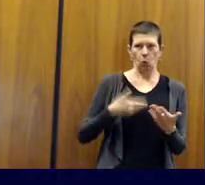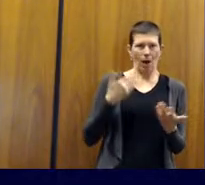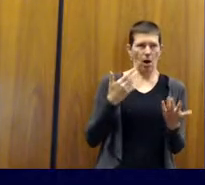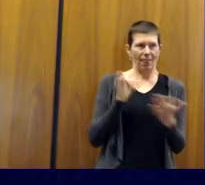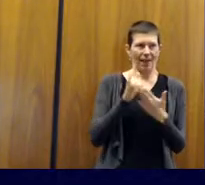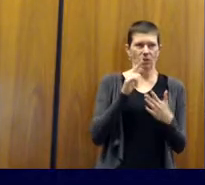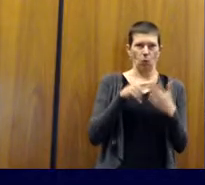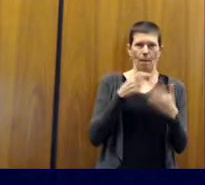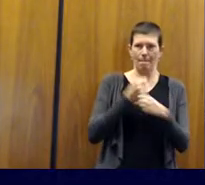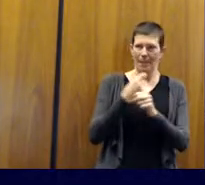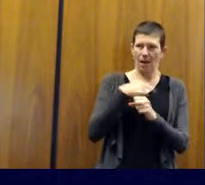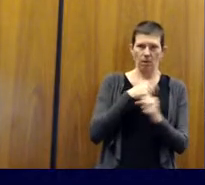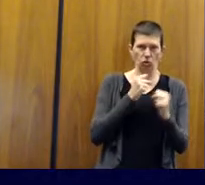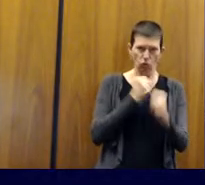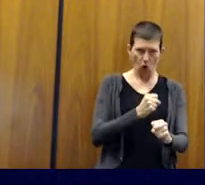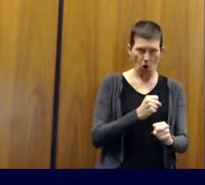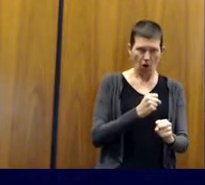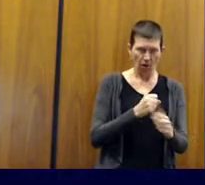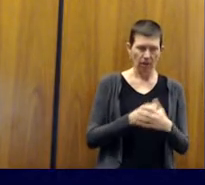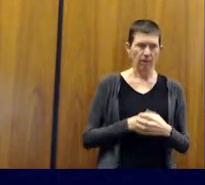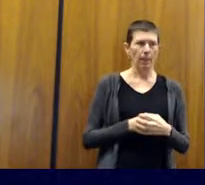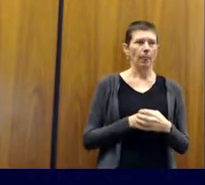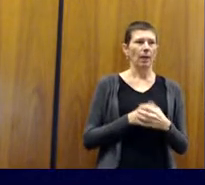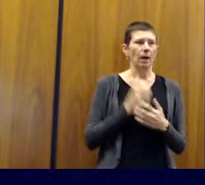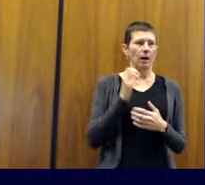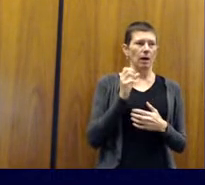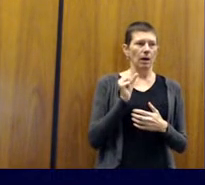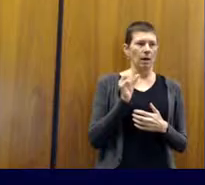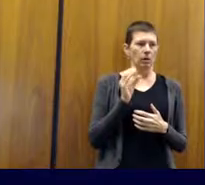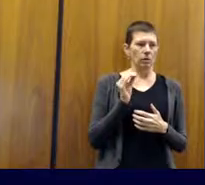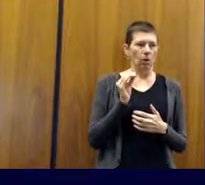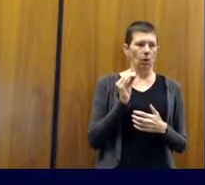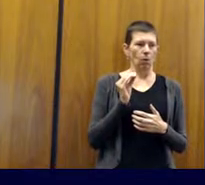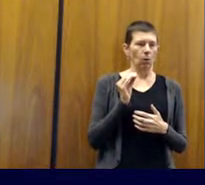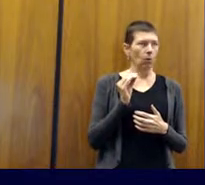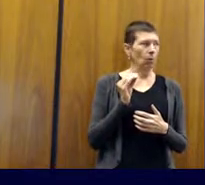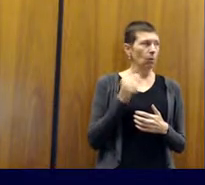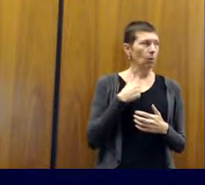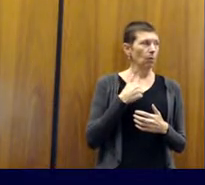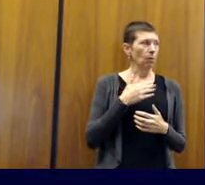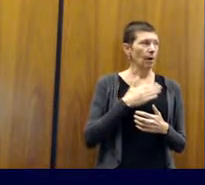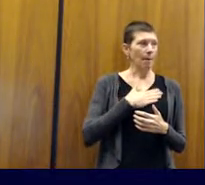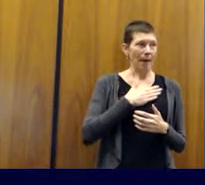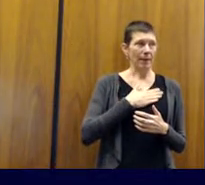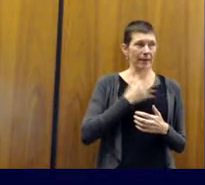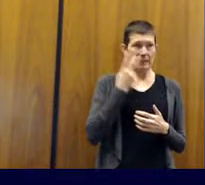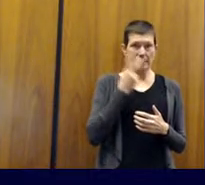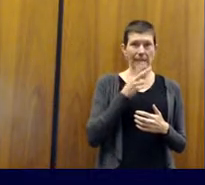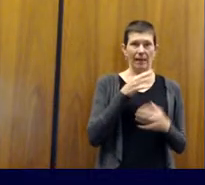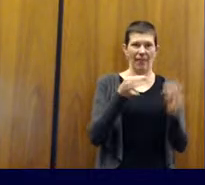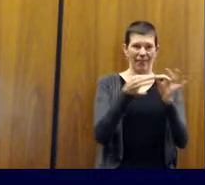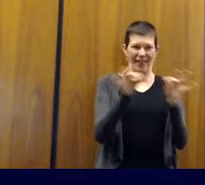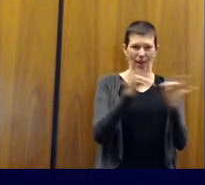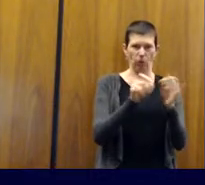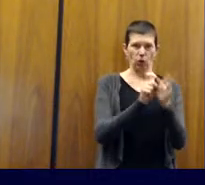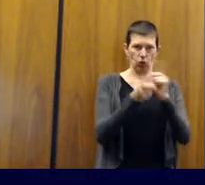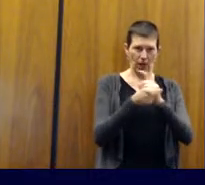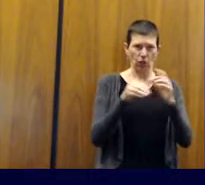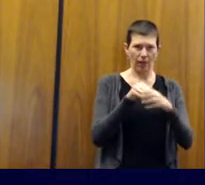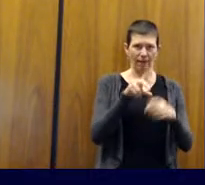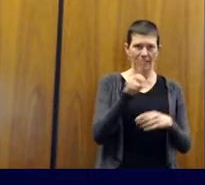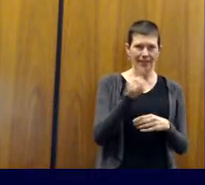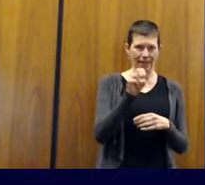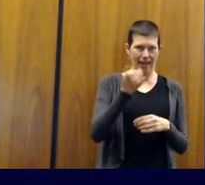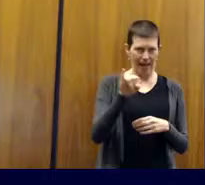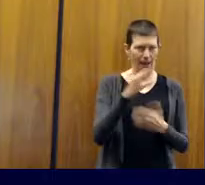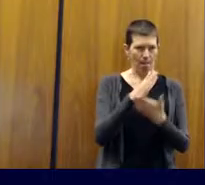made us. It's what's made us strong. So I'm happy to see the language change in the DEI